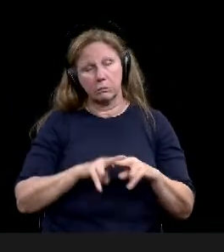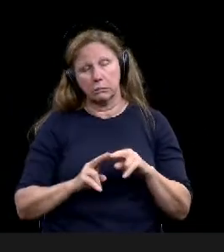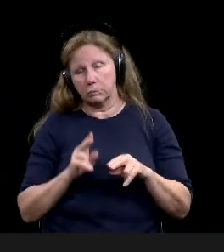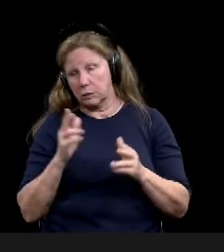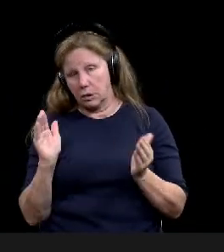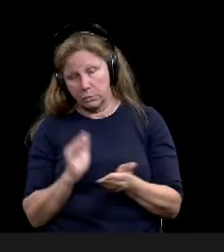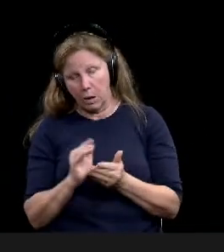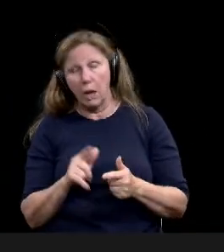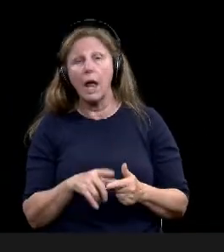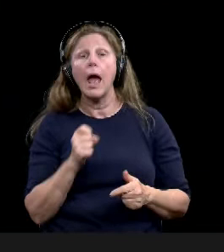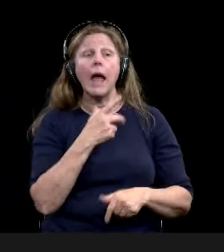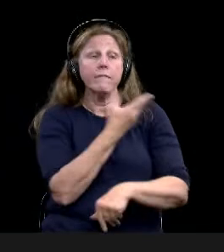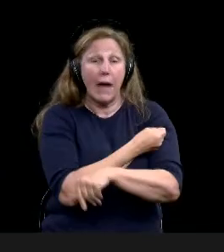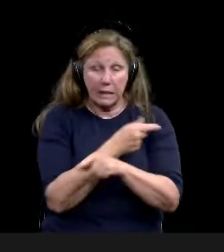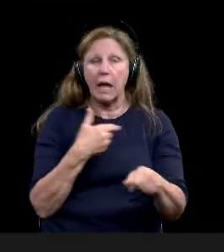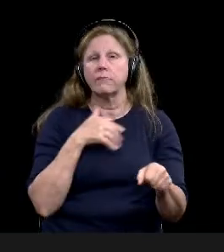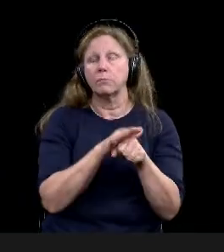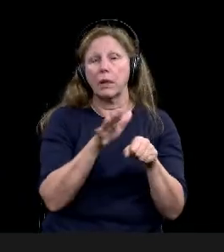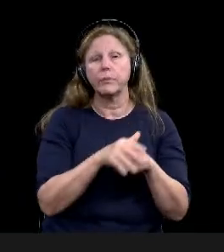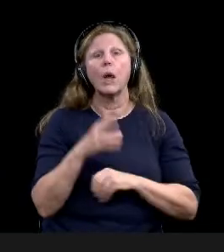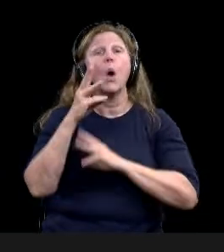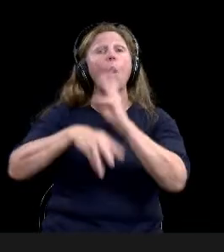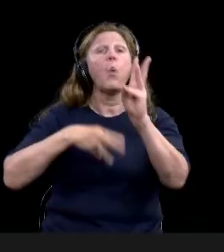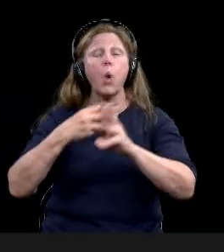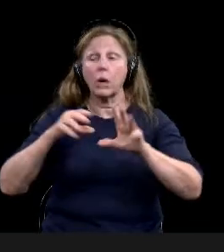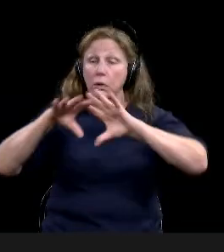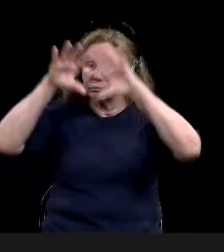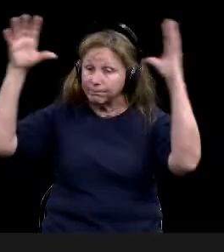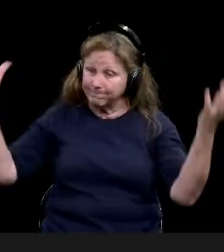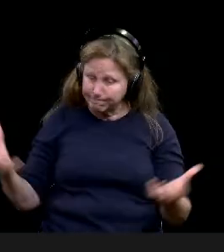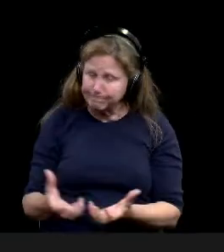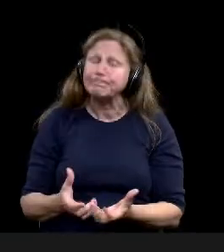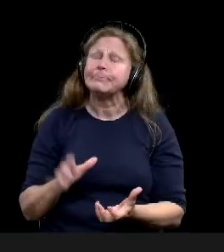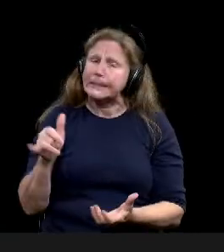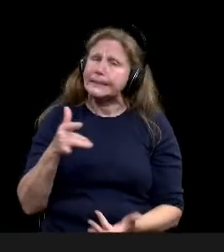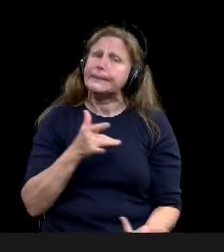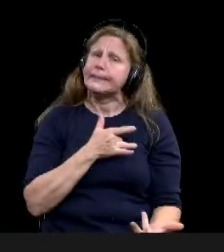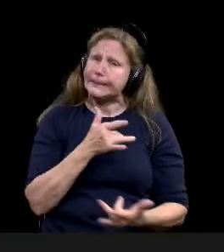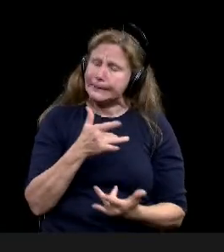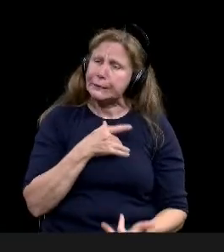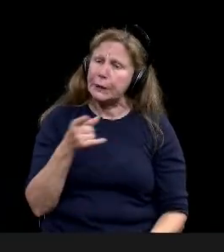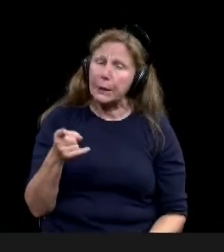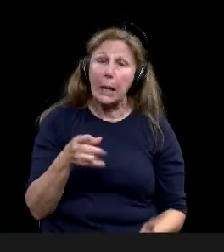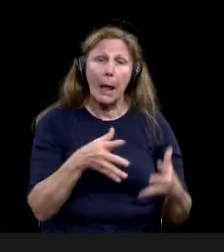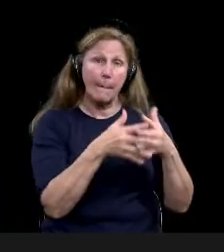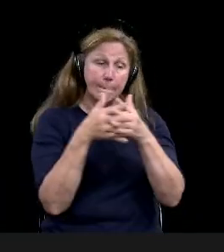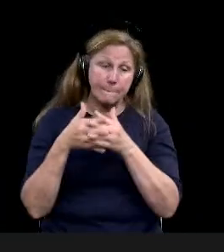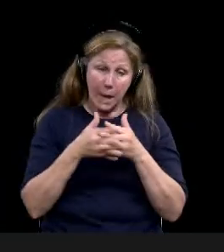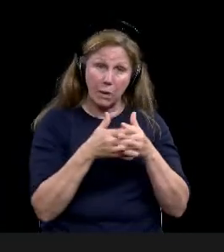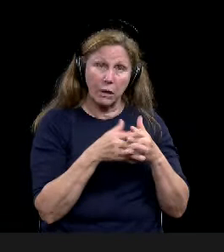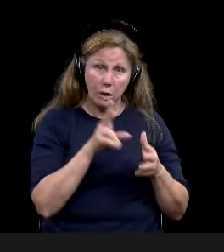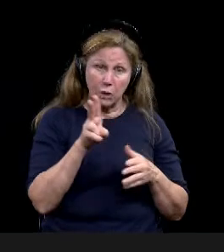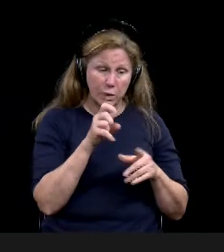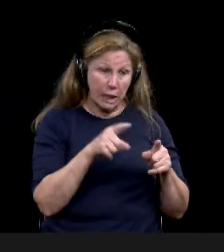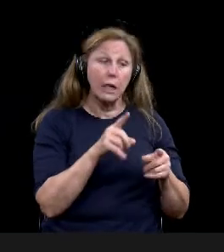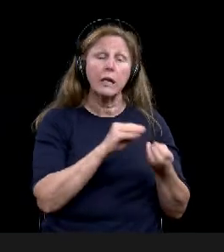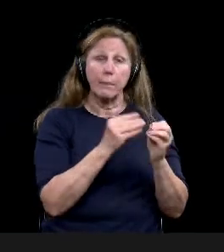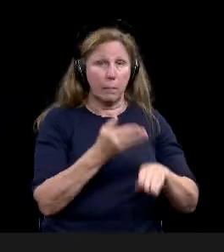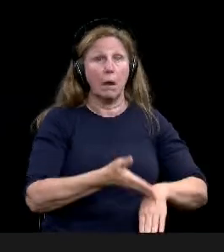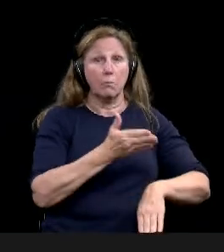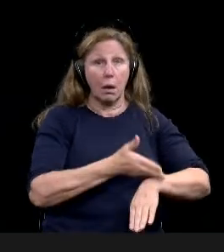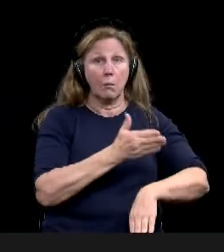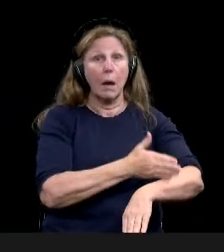America's numbers are improving due to vaccine access, while several countries lacking access are seeing record-breaking incidents and